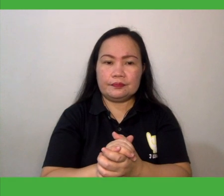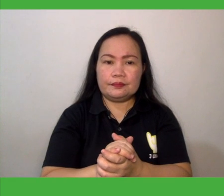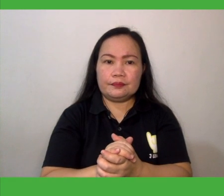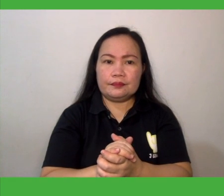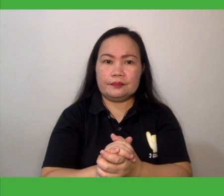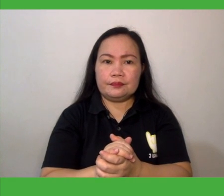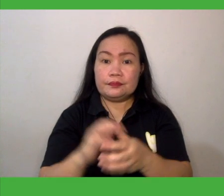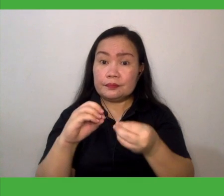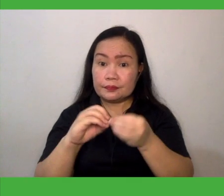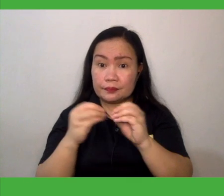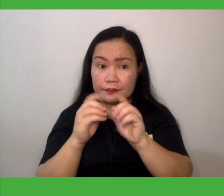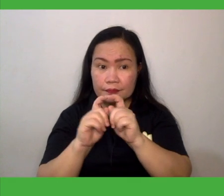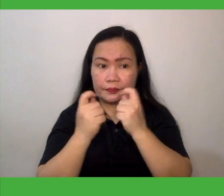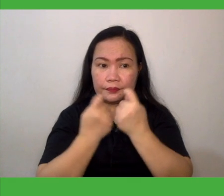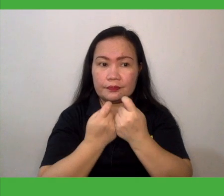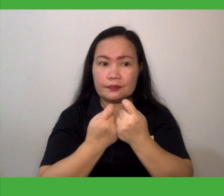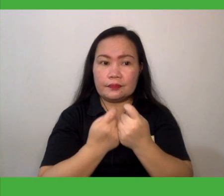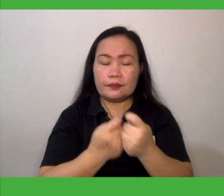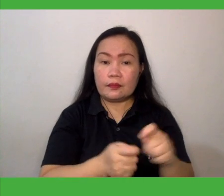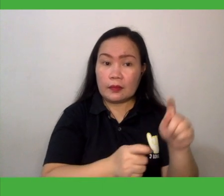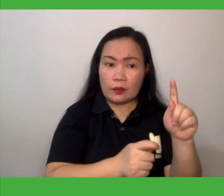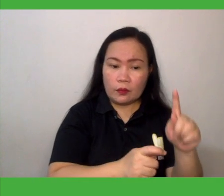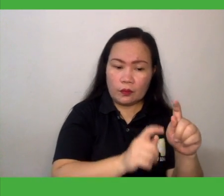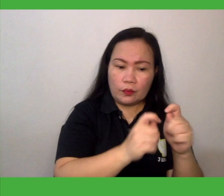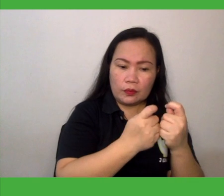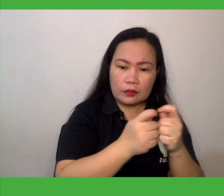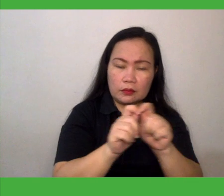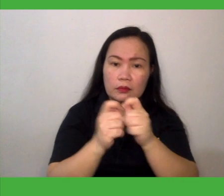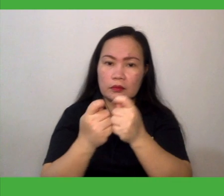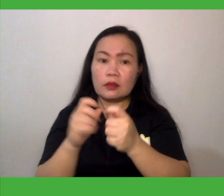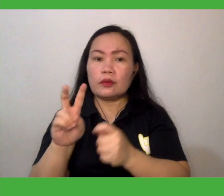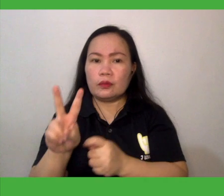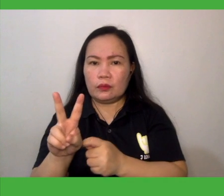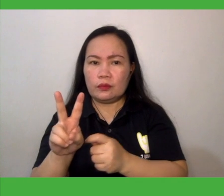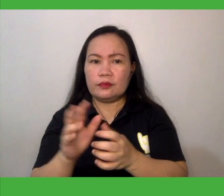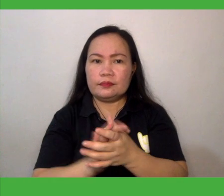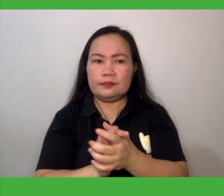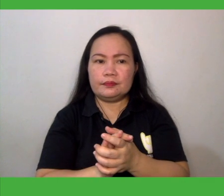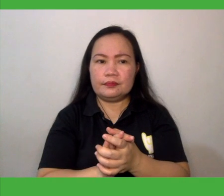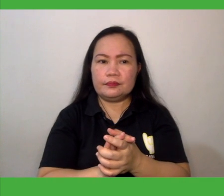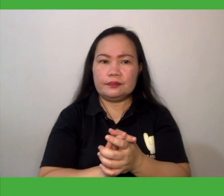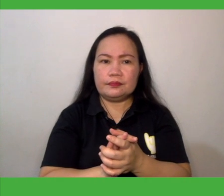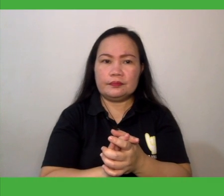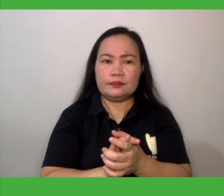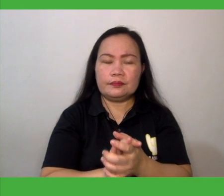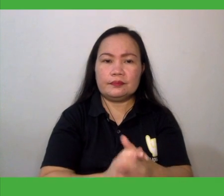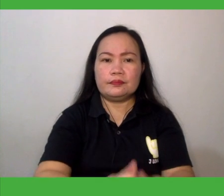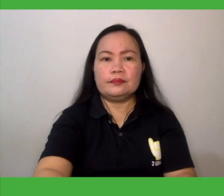leading coefficient natin. So, 2/3. And then the number of terms, 1, 2.